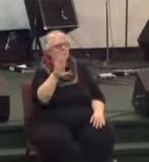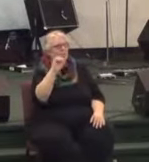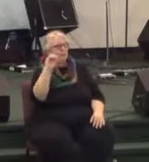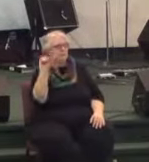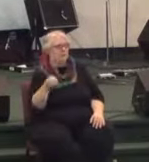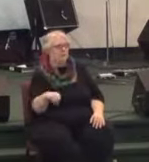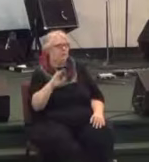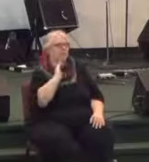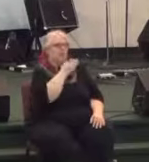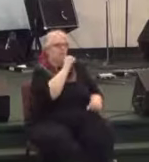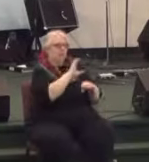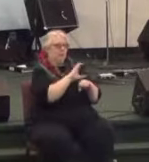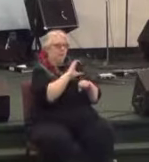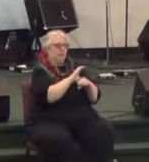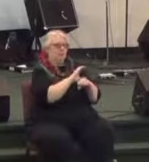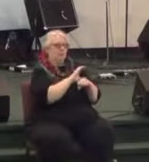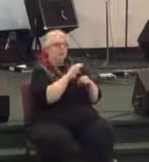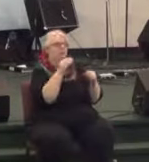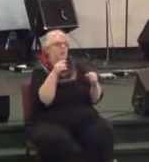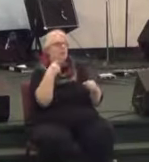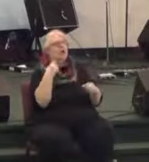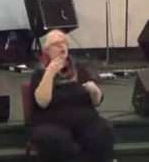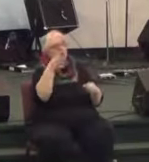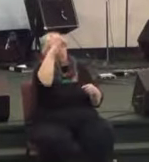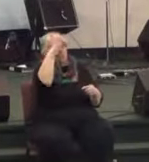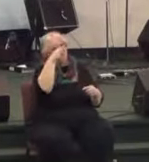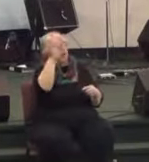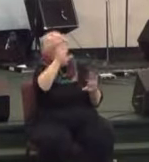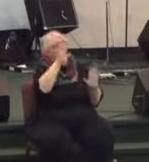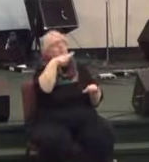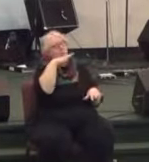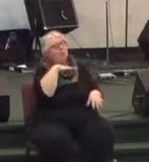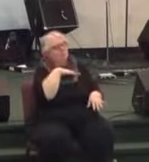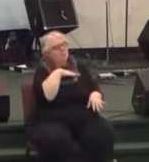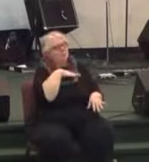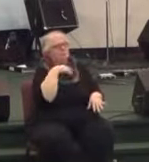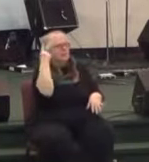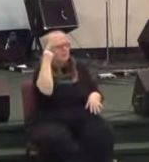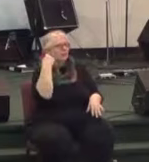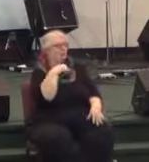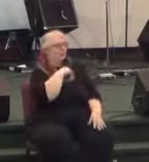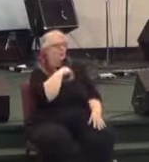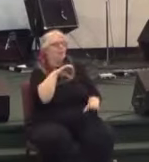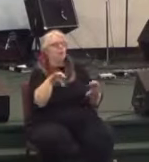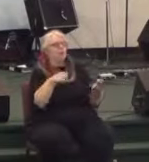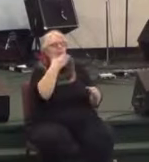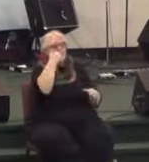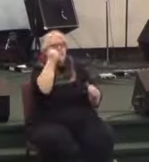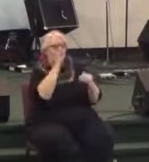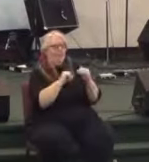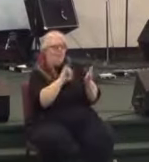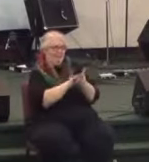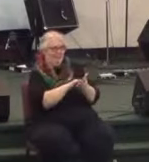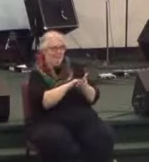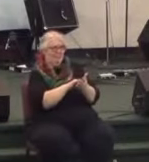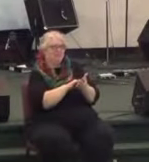of our churches are women. Well, I think we're doing better than that at Destiny. I really, seriously, I